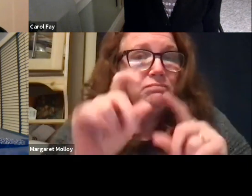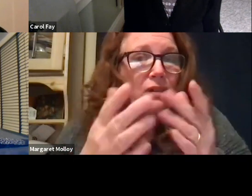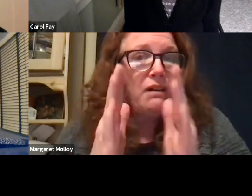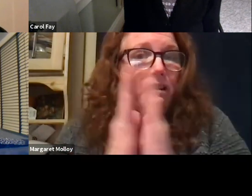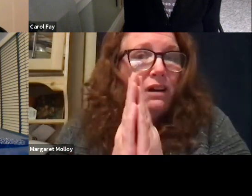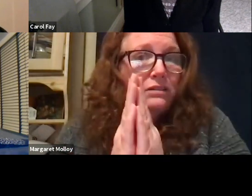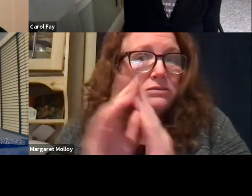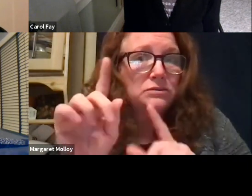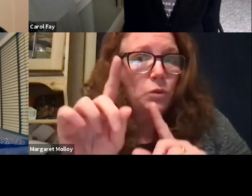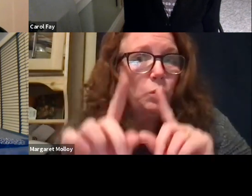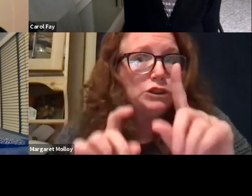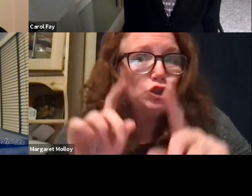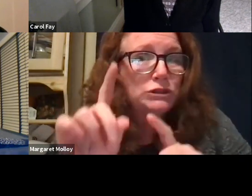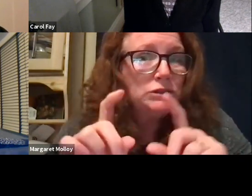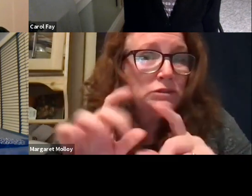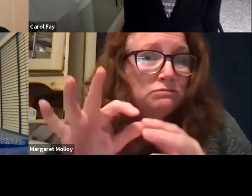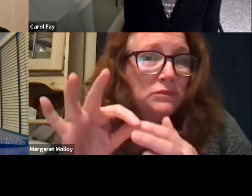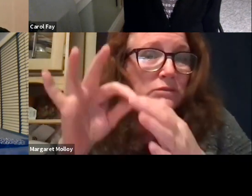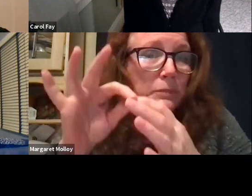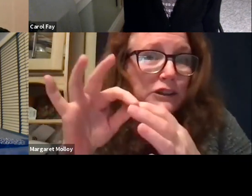in maybe asking questions